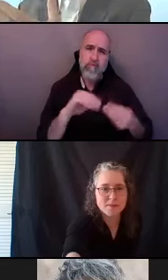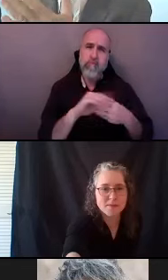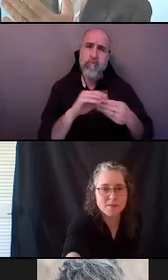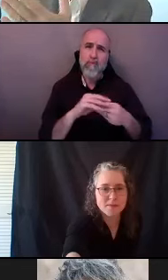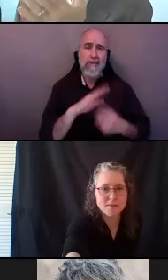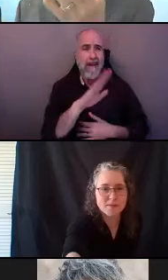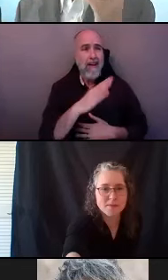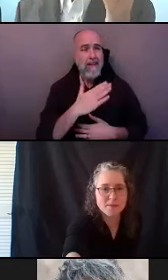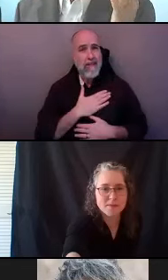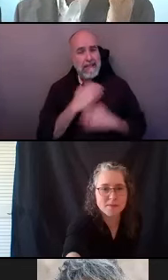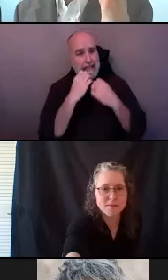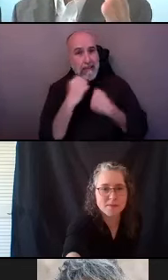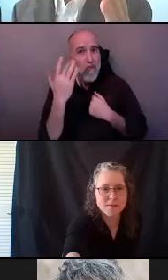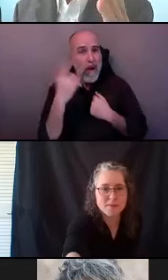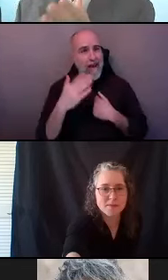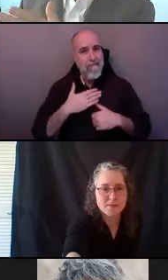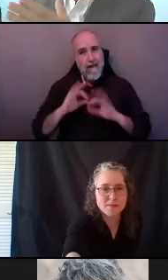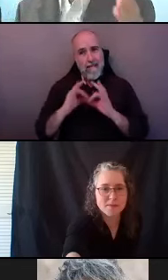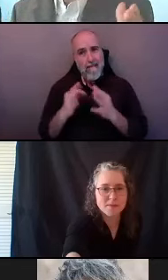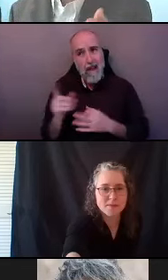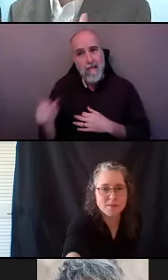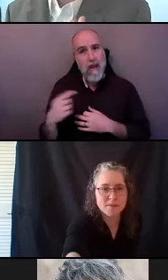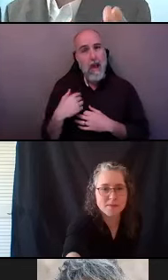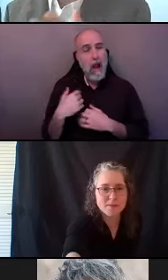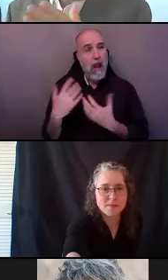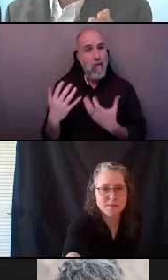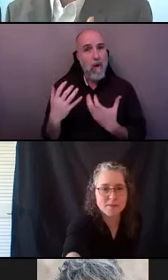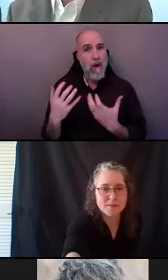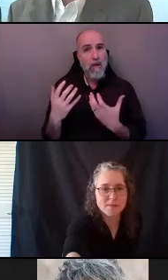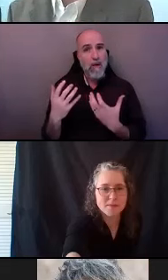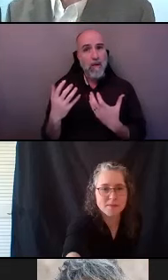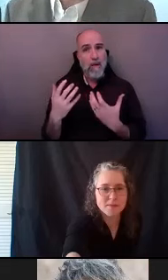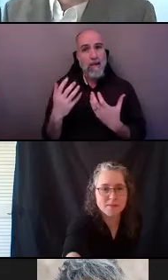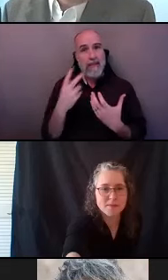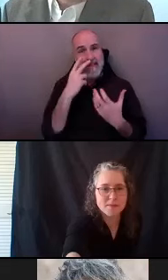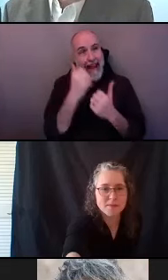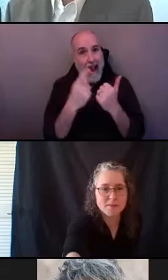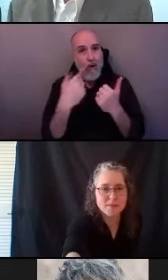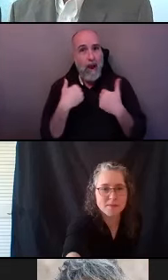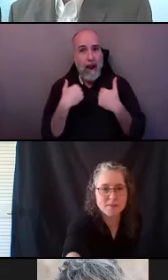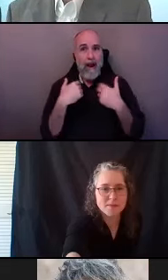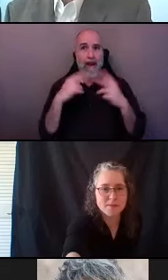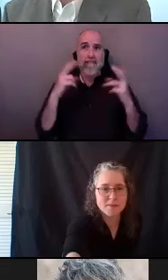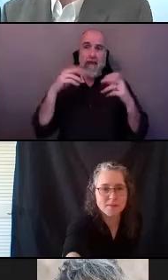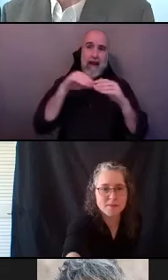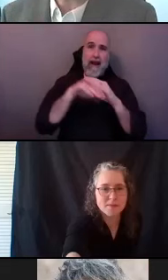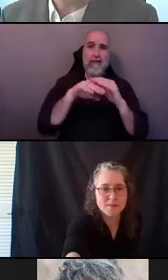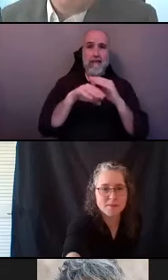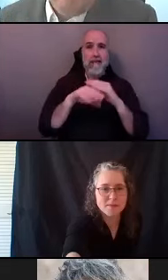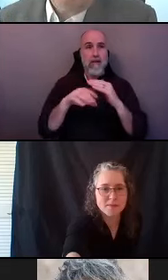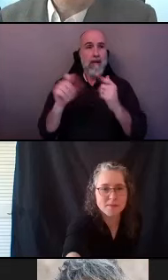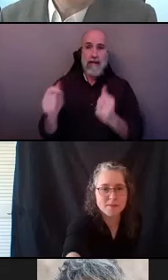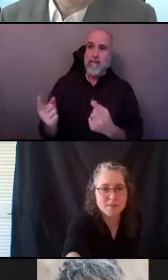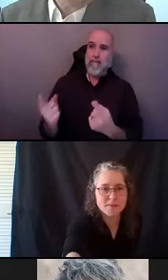family member. I want to see, everybody have full access to being able to visit